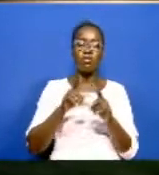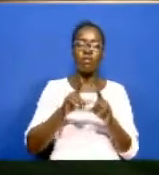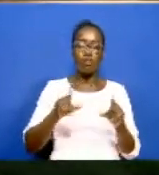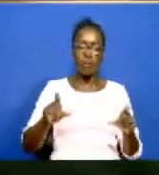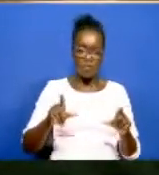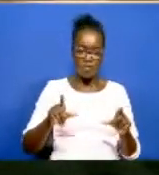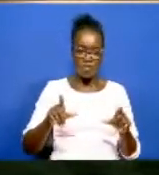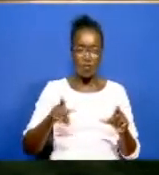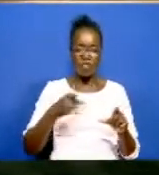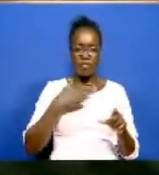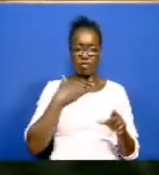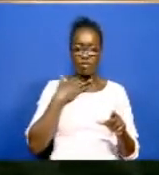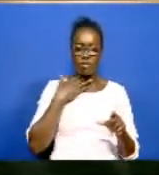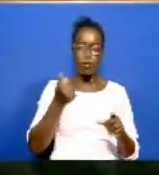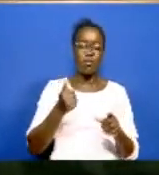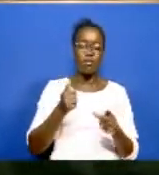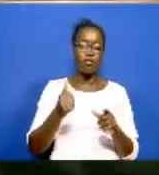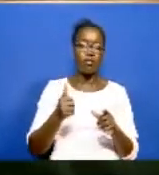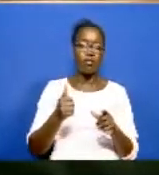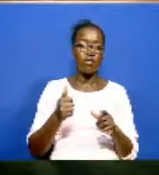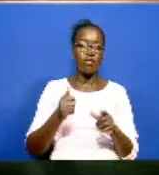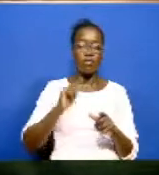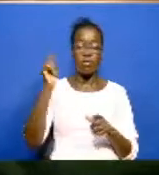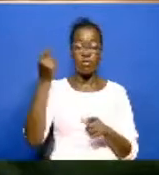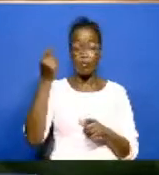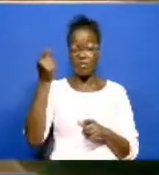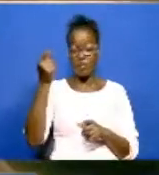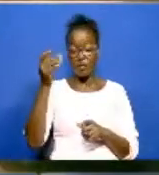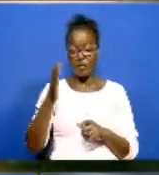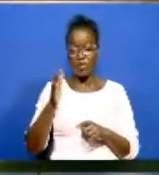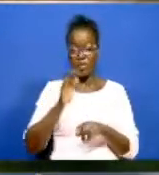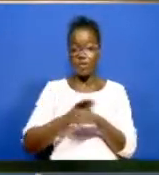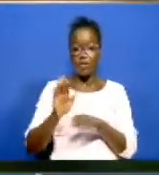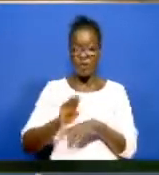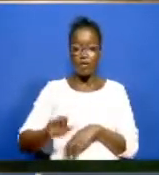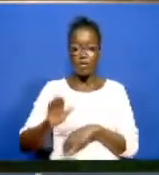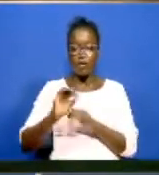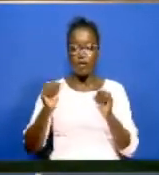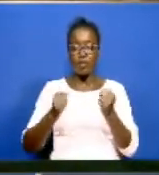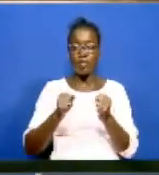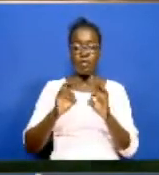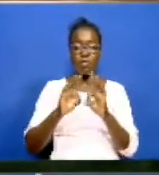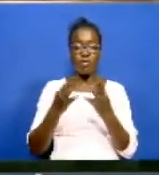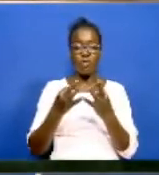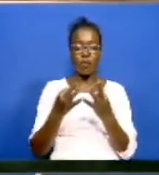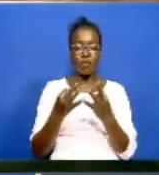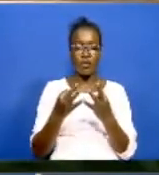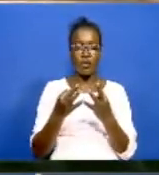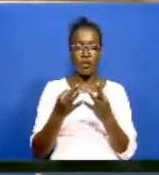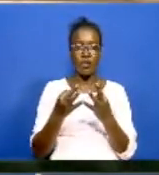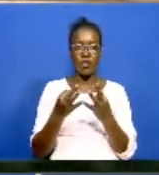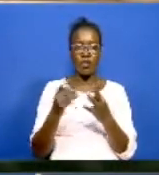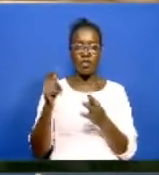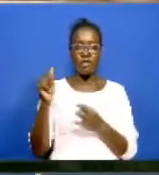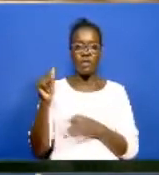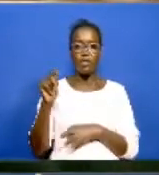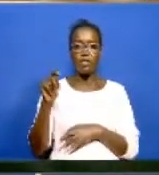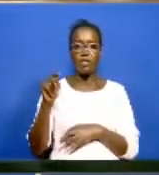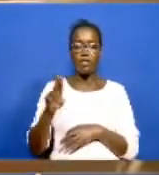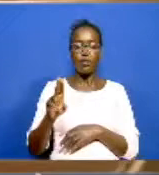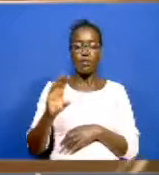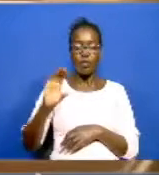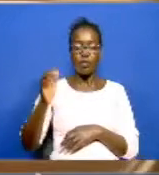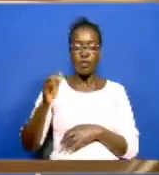and increased demand for land in a conducive environment safe for family setup has seen Tatu City sell